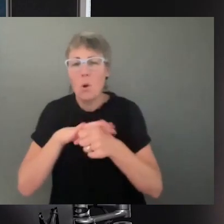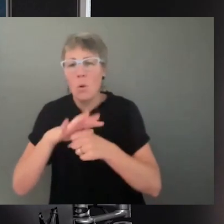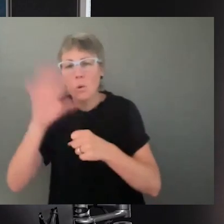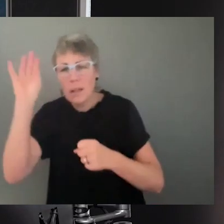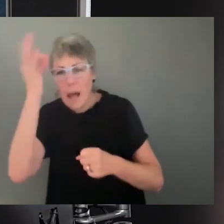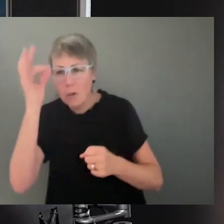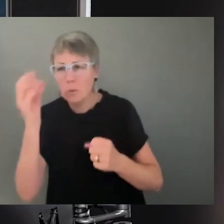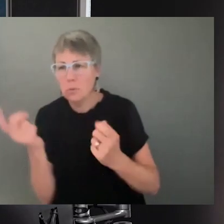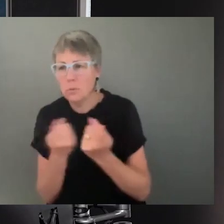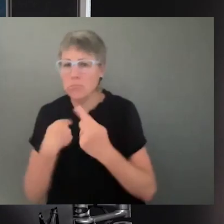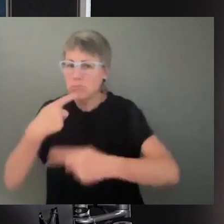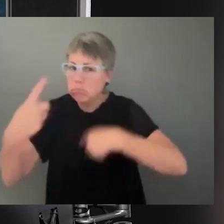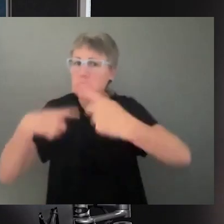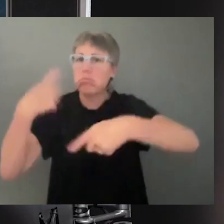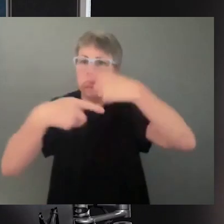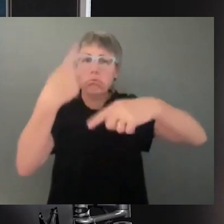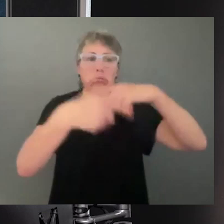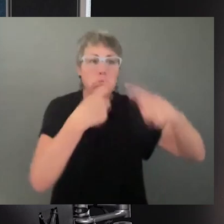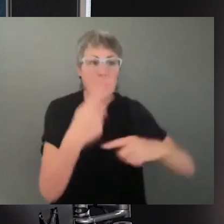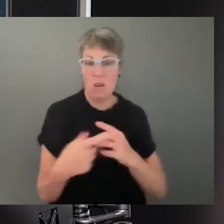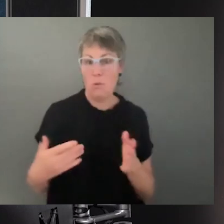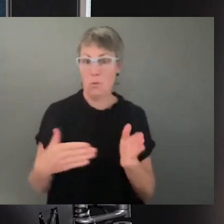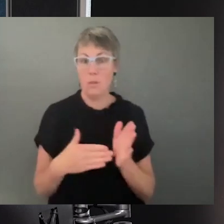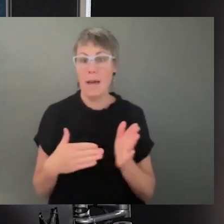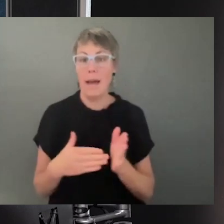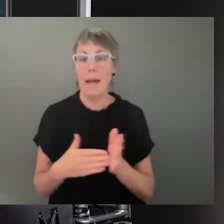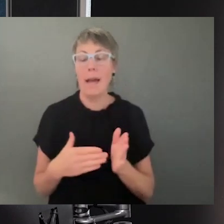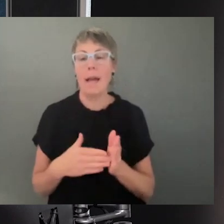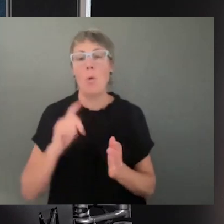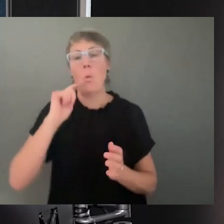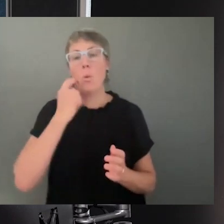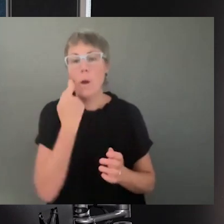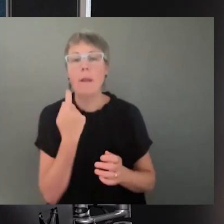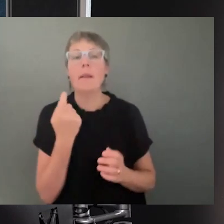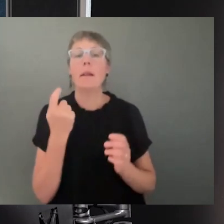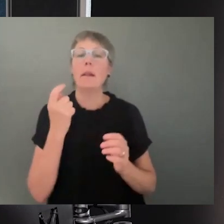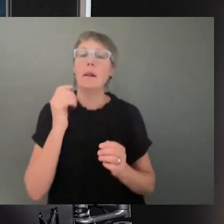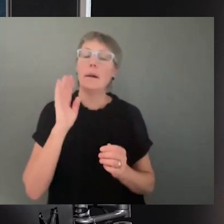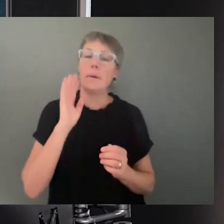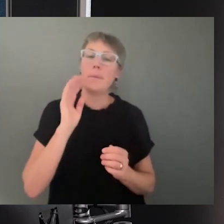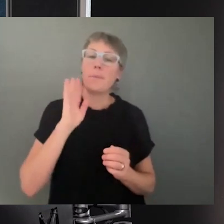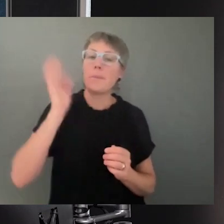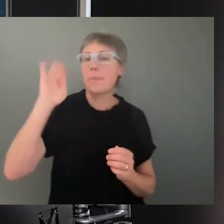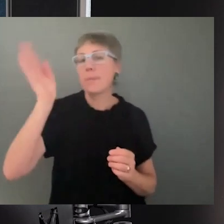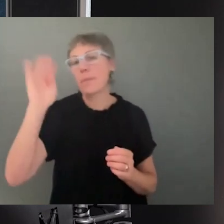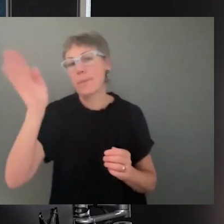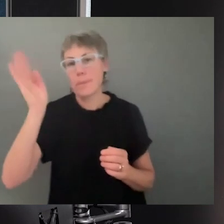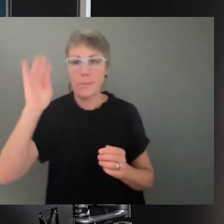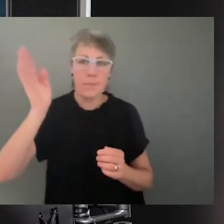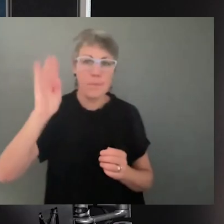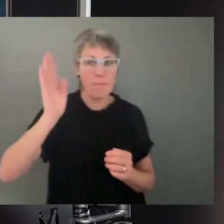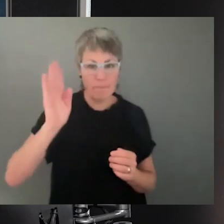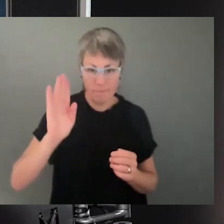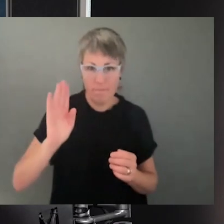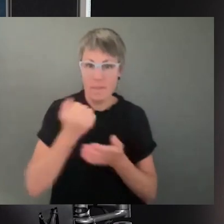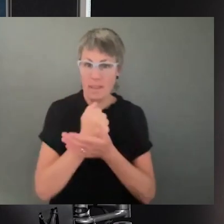local governments and local communities to raise awareness about the toolkit. In fact, today will be our 50th Disability